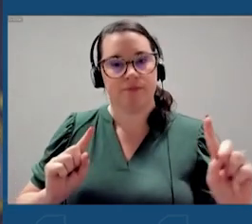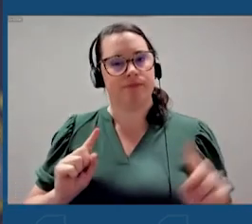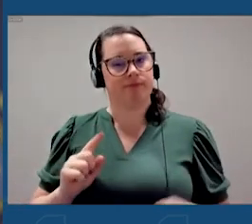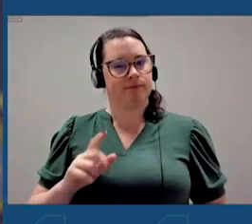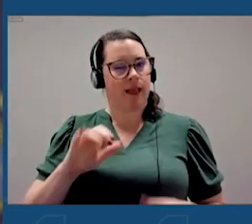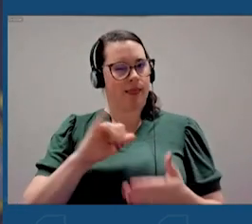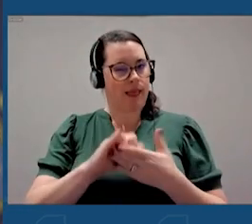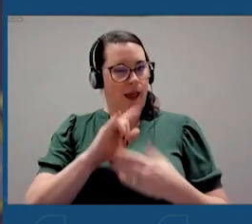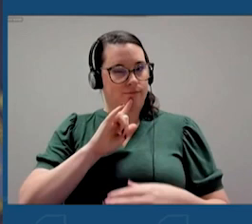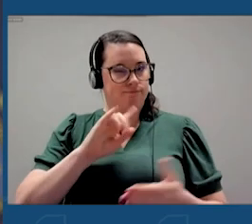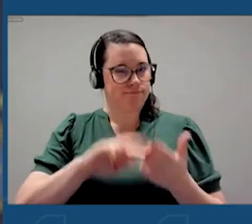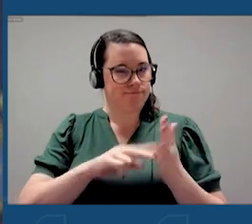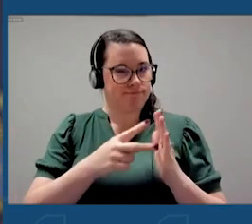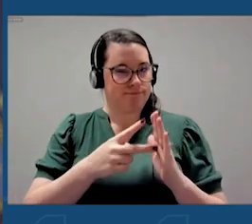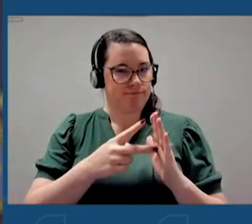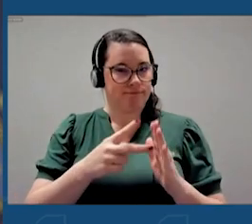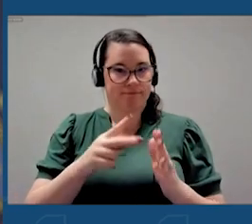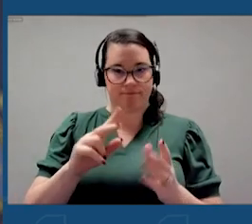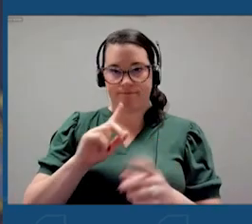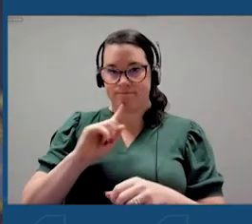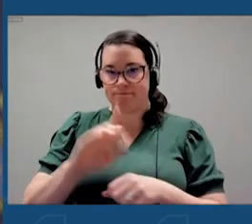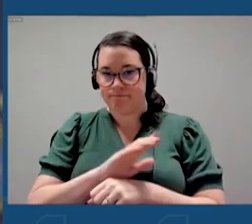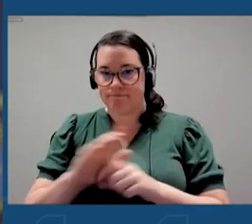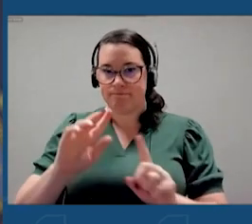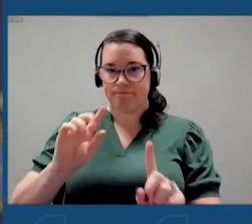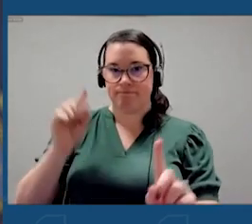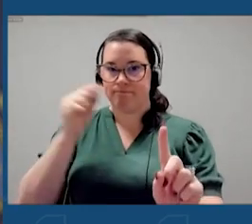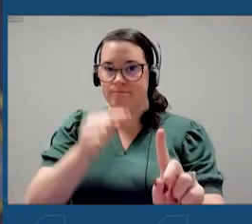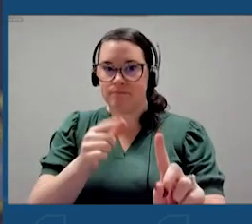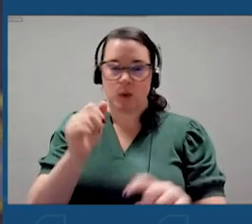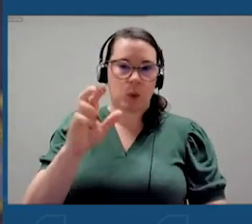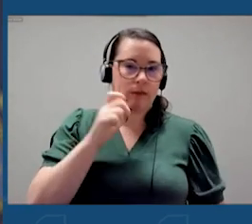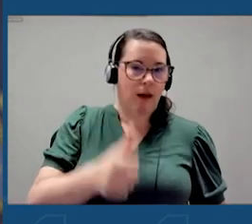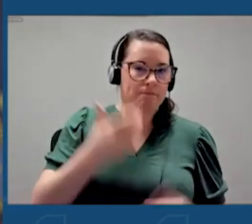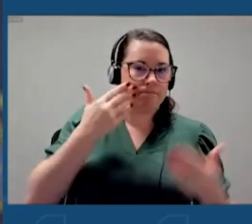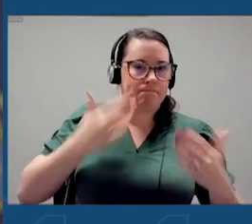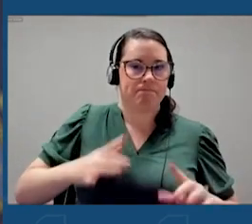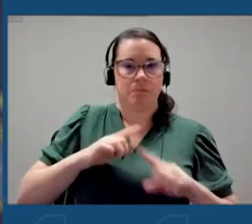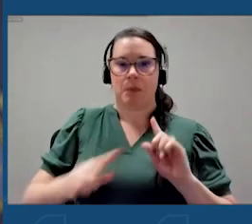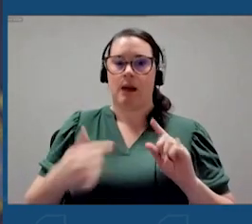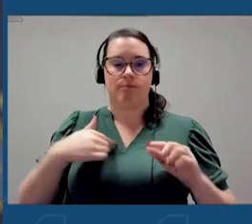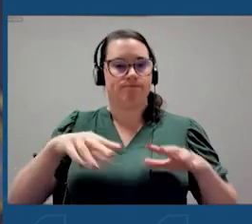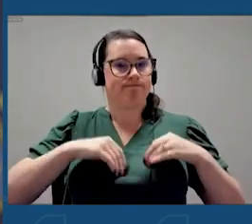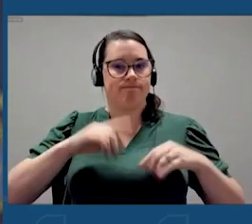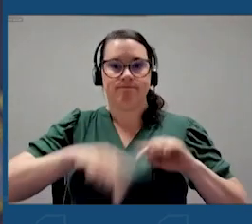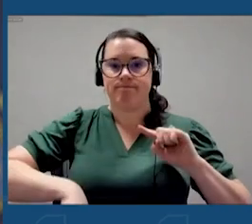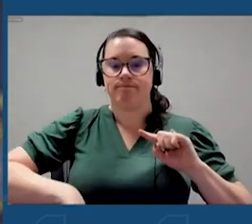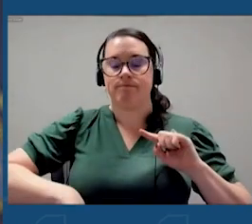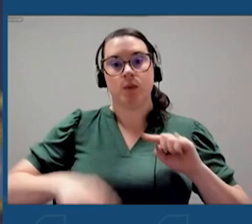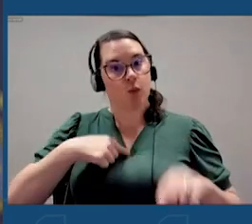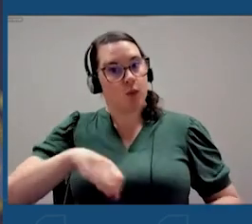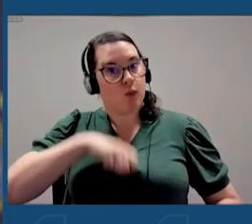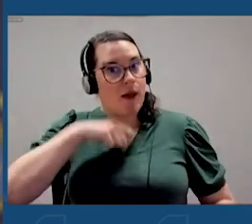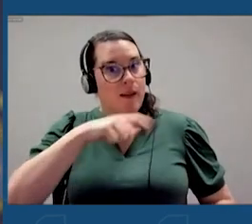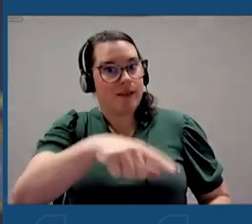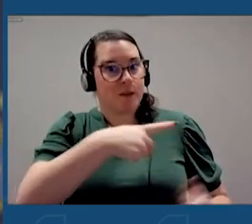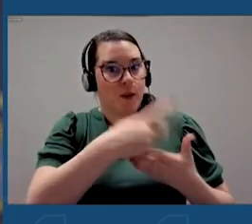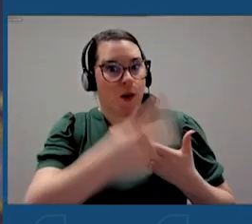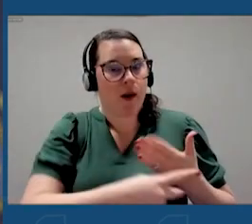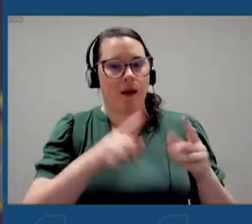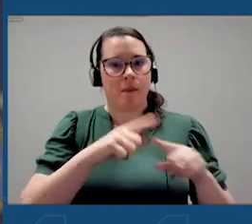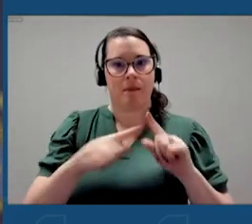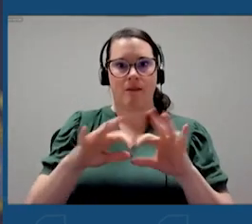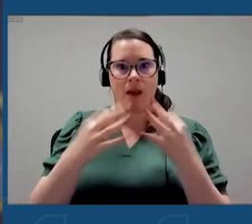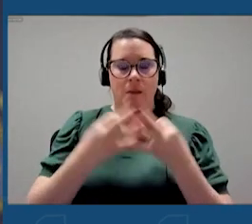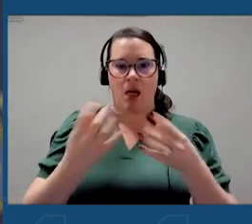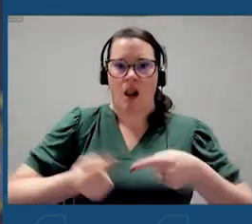design, but that's just not okay with me. Because we're proud of this, but if families can't get through the bureaucracy and all the